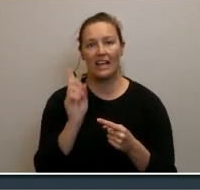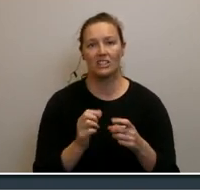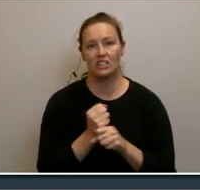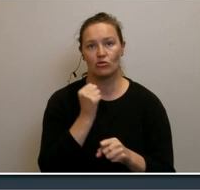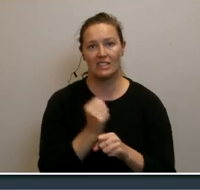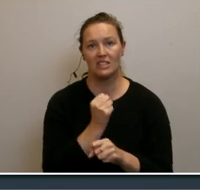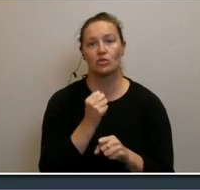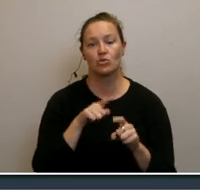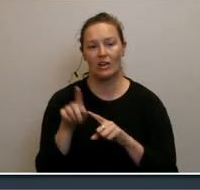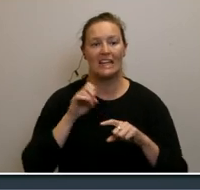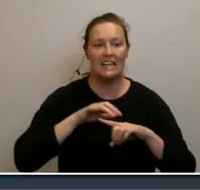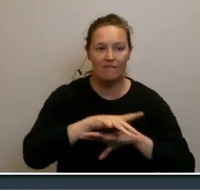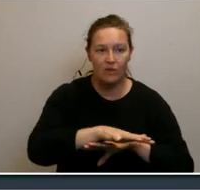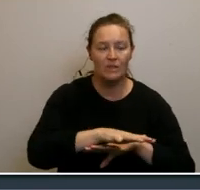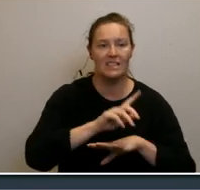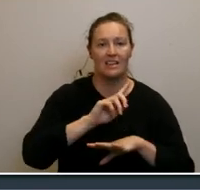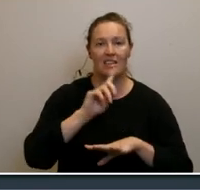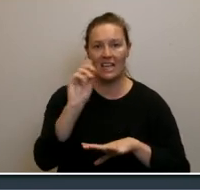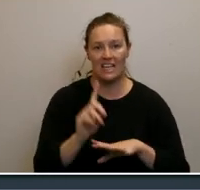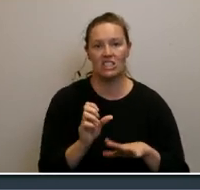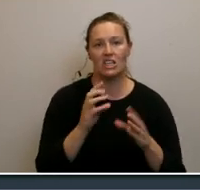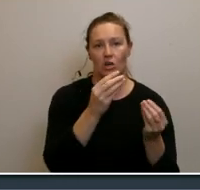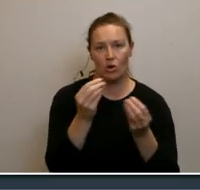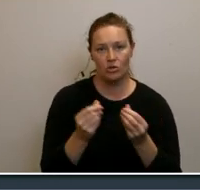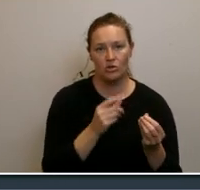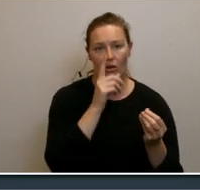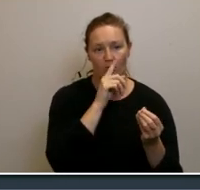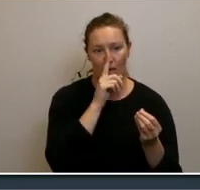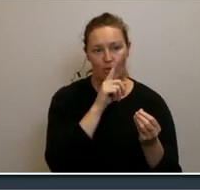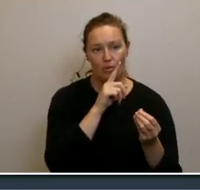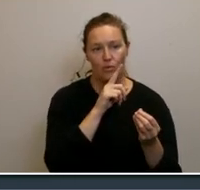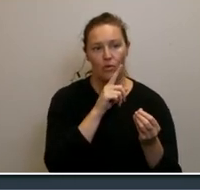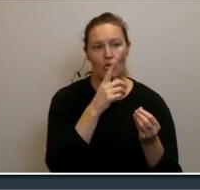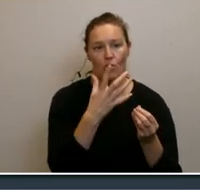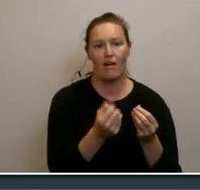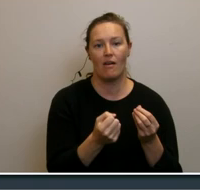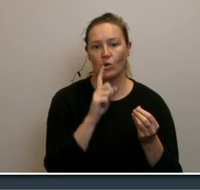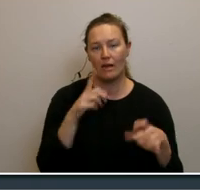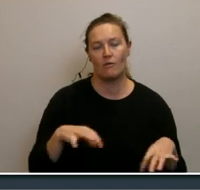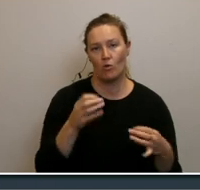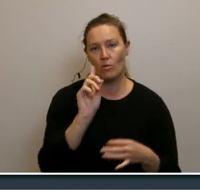as a way of influencing the energy costs of those facing power poverty.